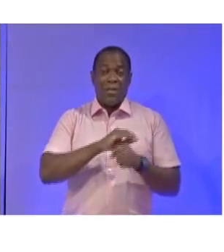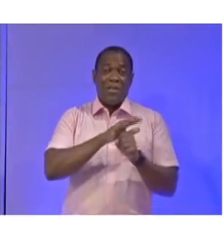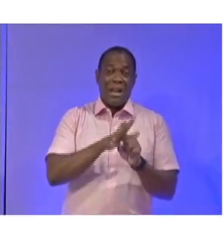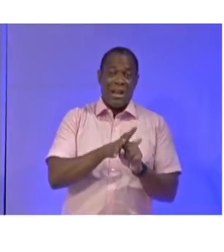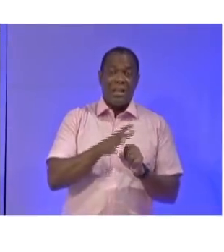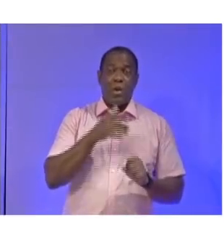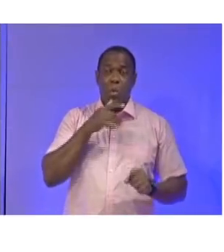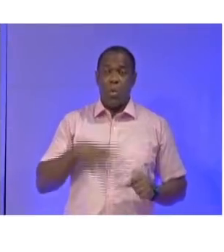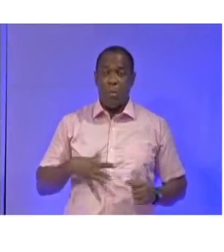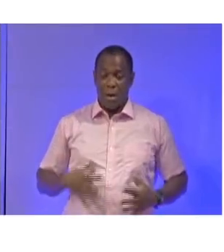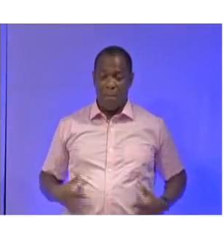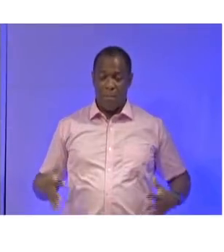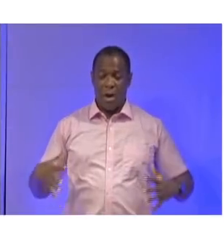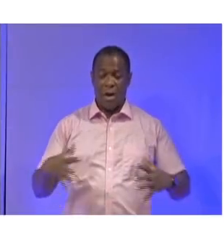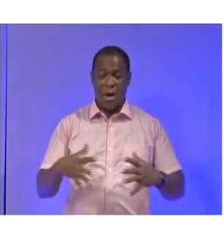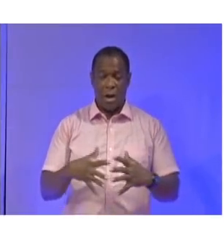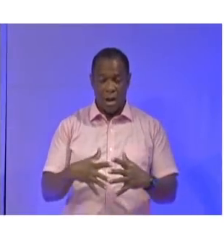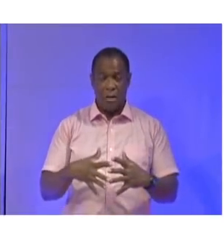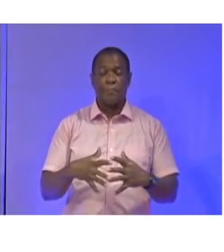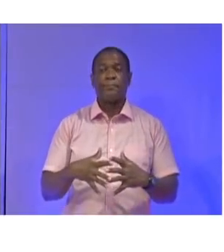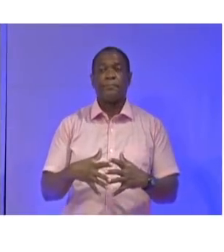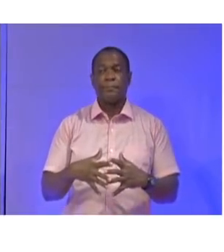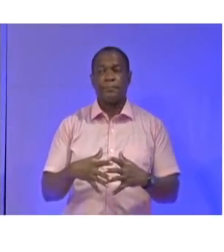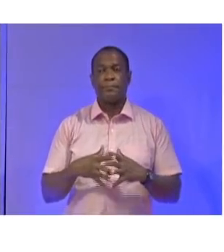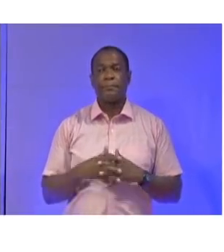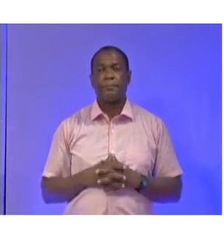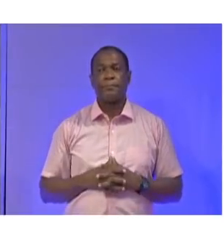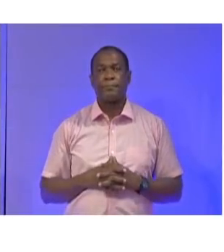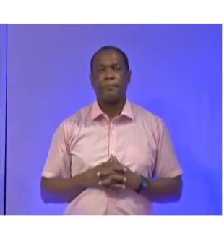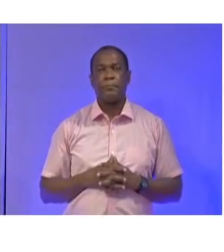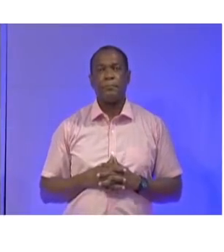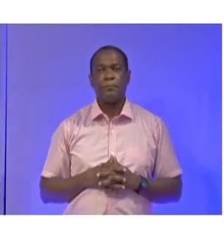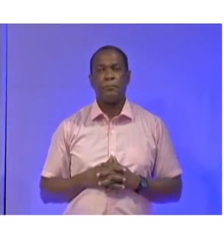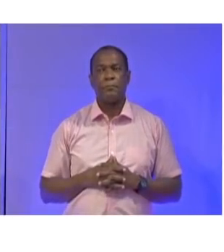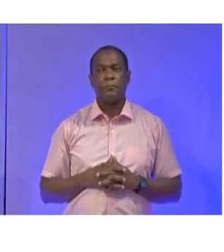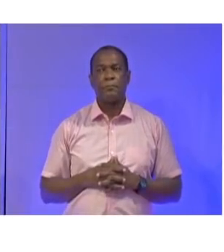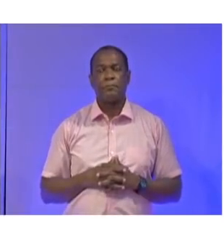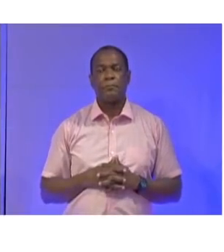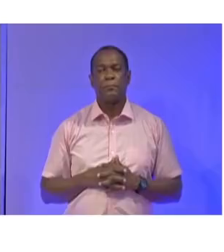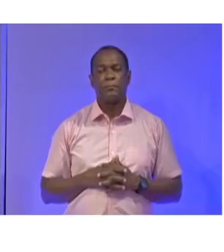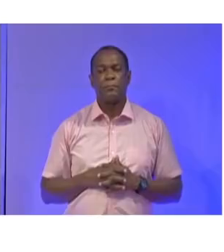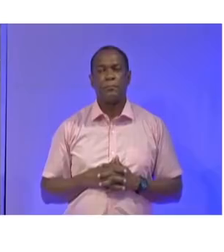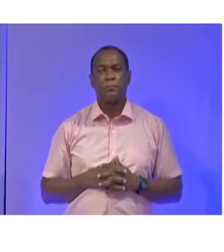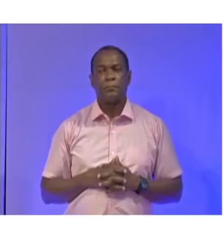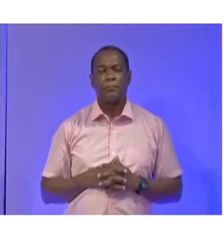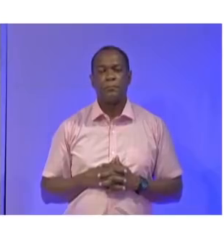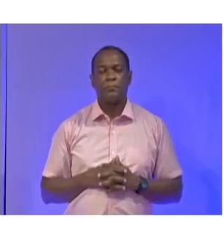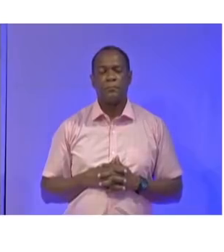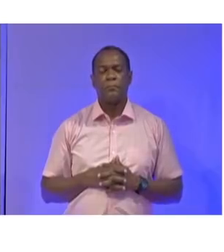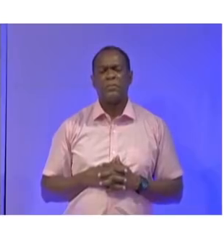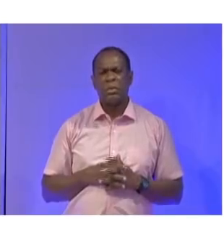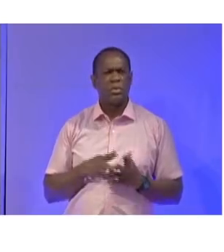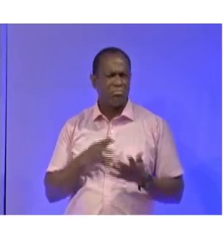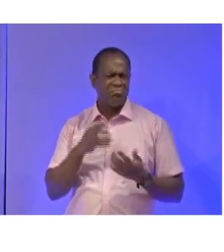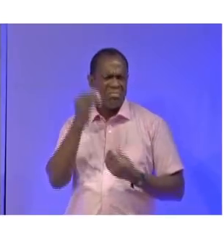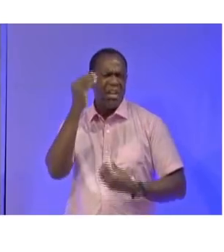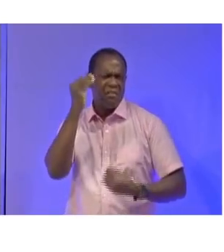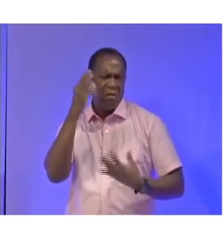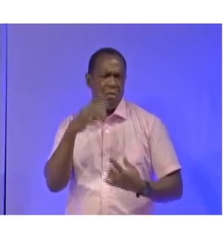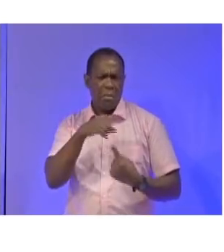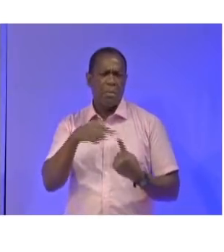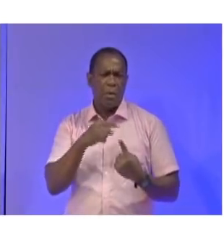have those slides, thank you again. Right, so I'll be giving an update on some information related to pregnancy and the obstetrics and